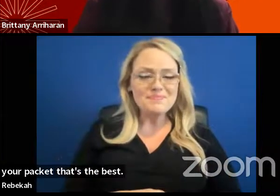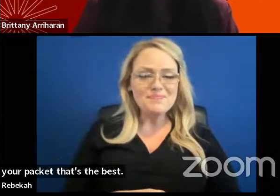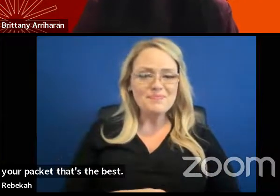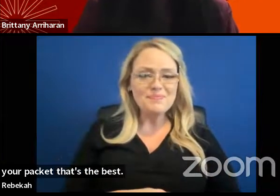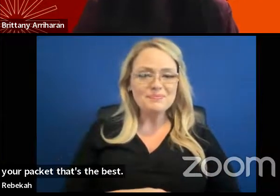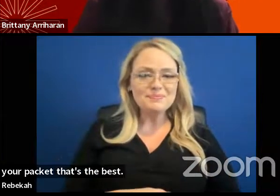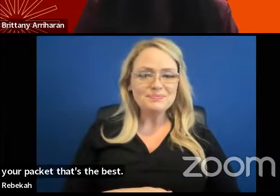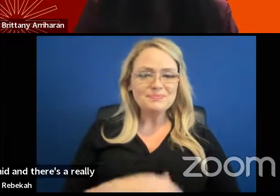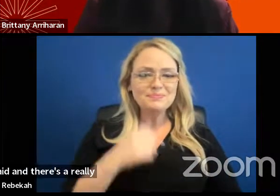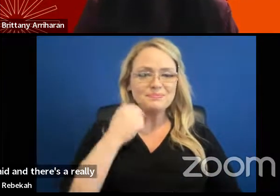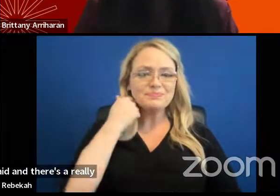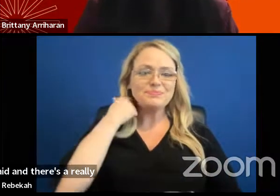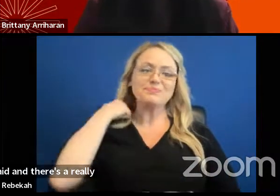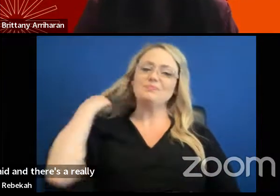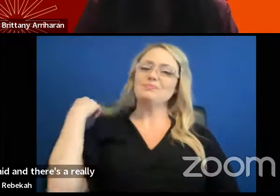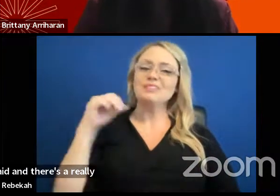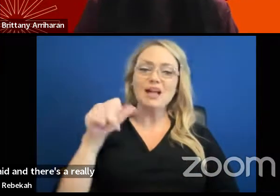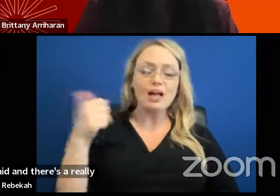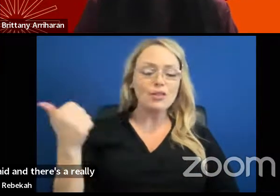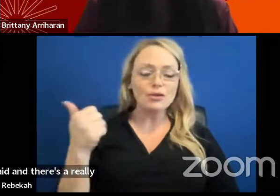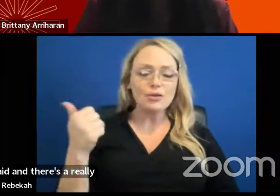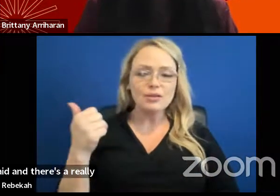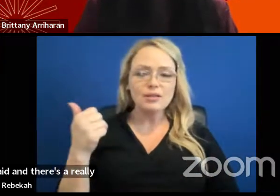There's a really great resource. It's called